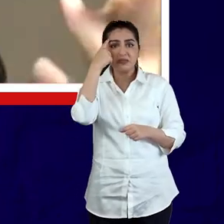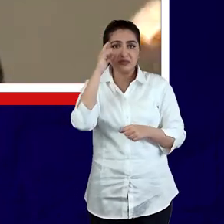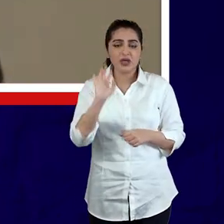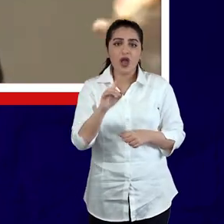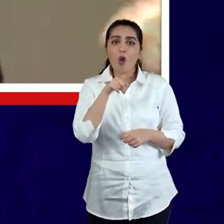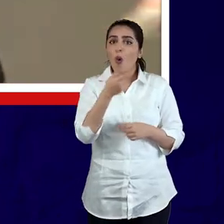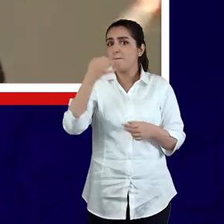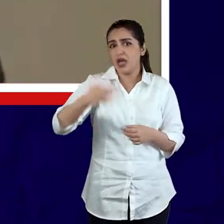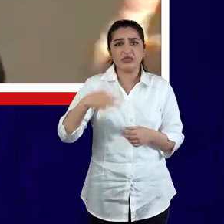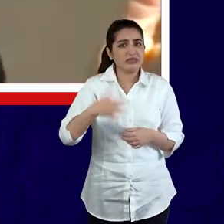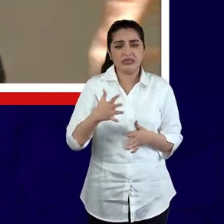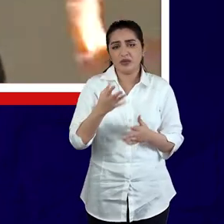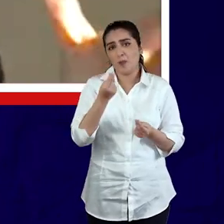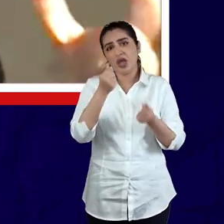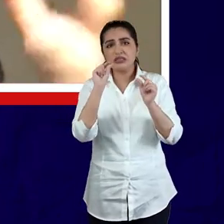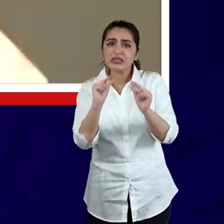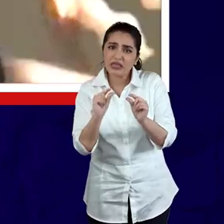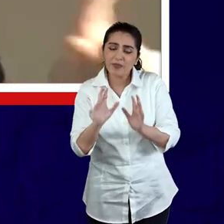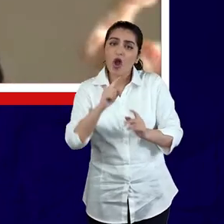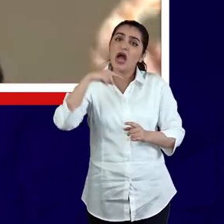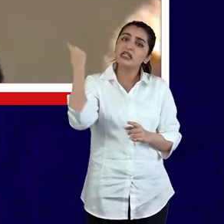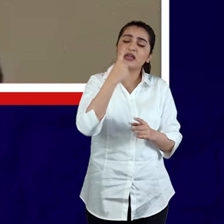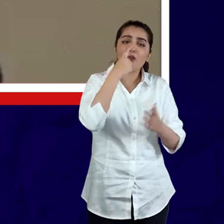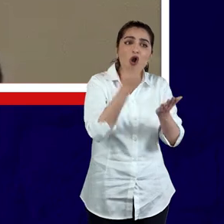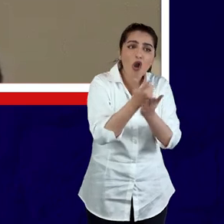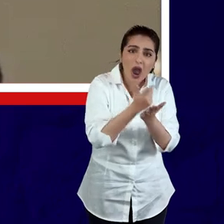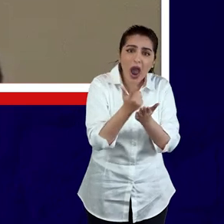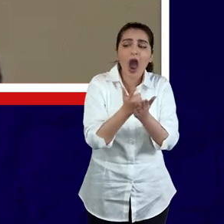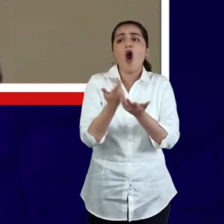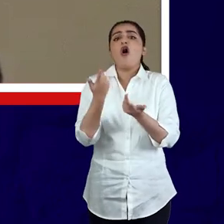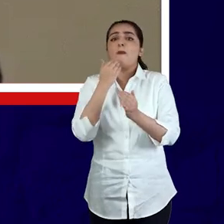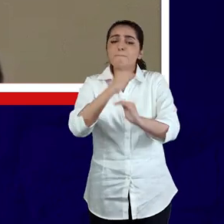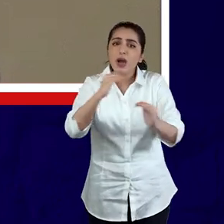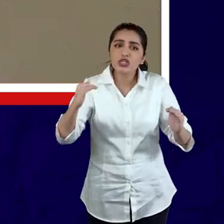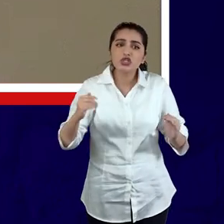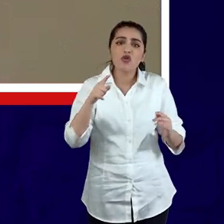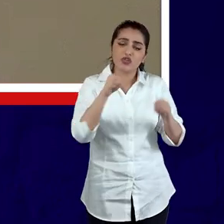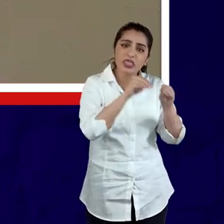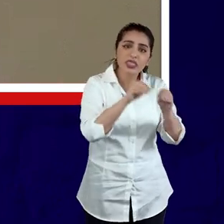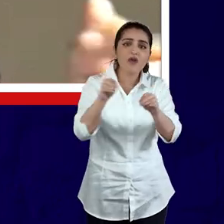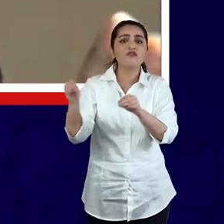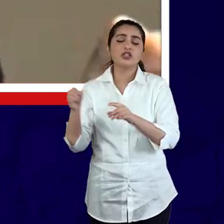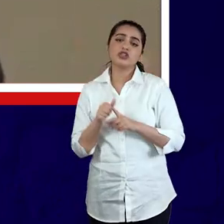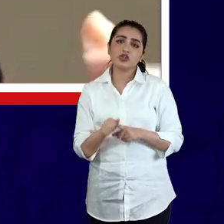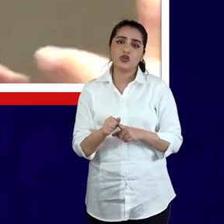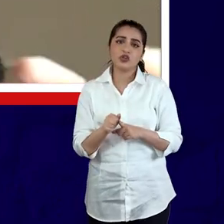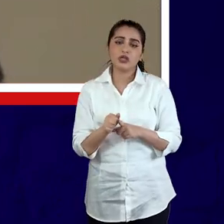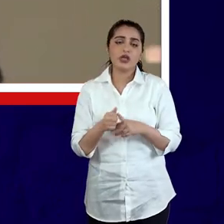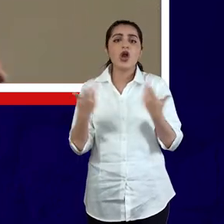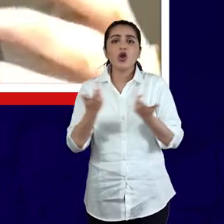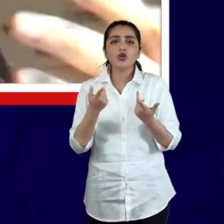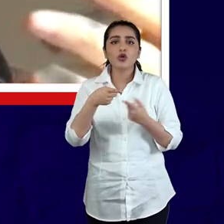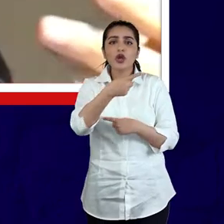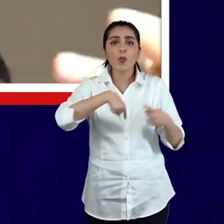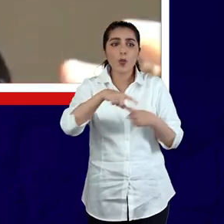very inexpensive. And they should have them everywhere for women and for children and for other vulnerable, you know, groups, because you can just be on